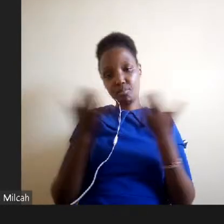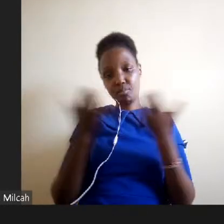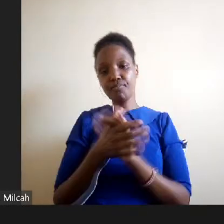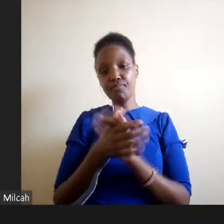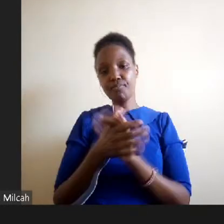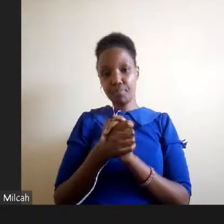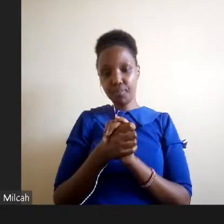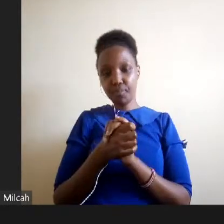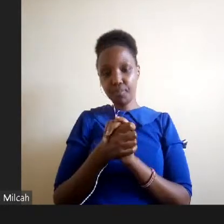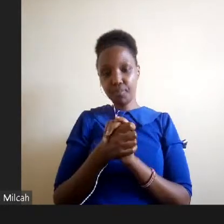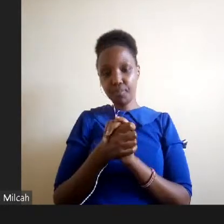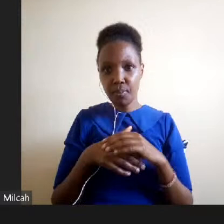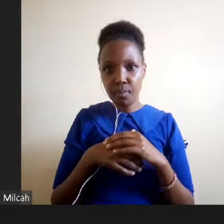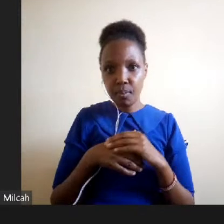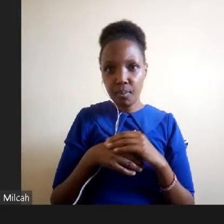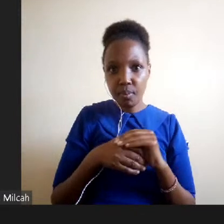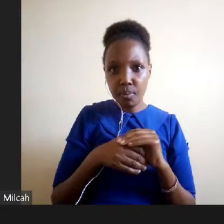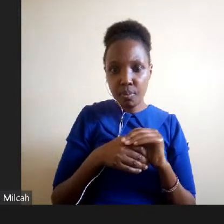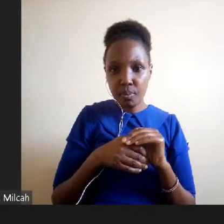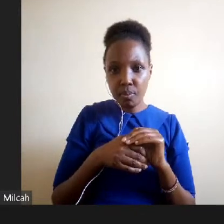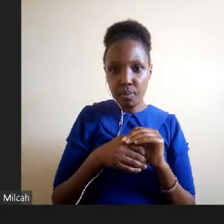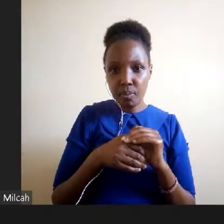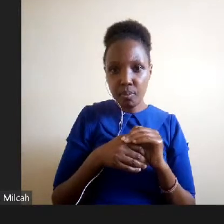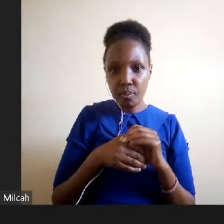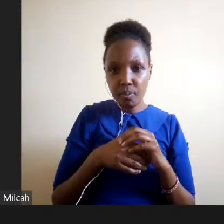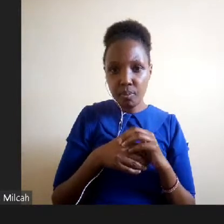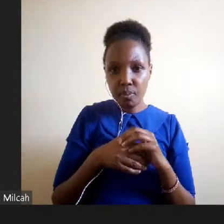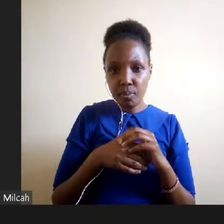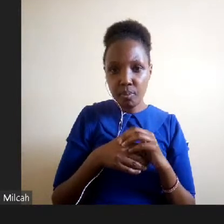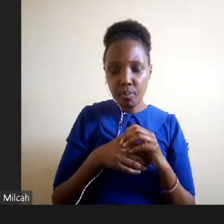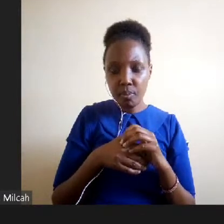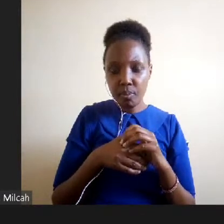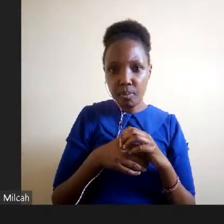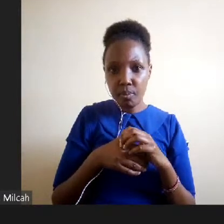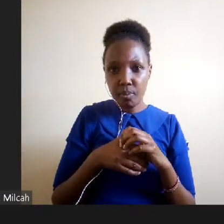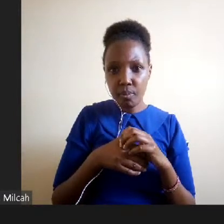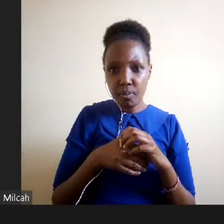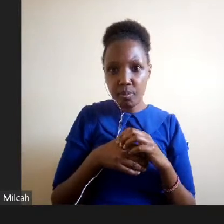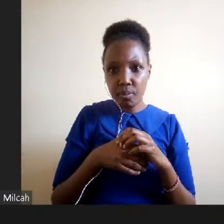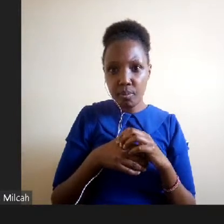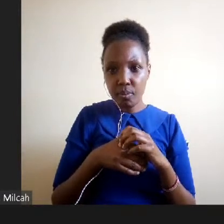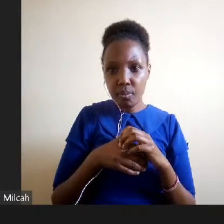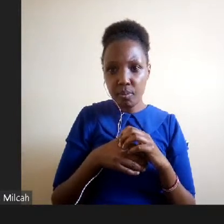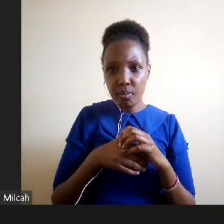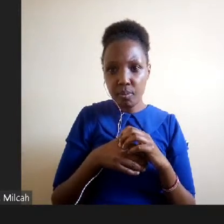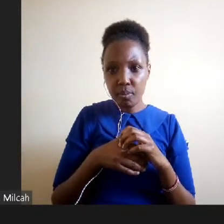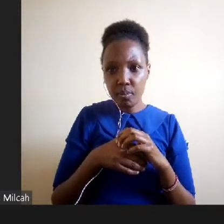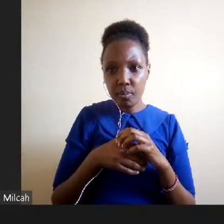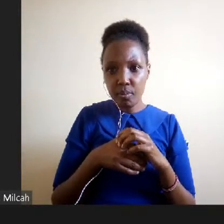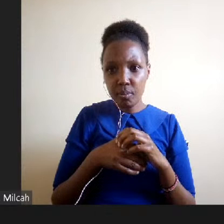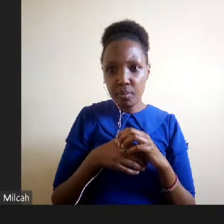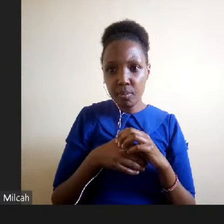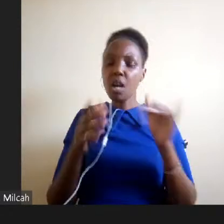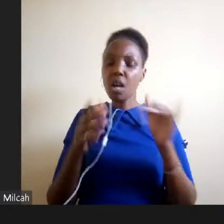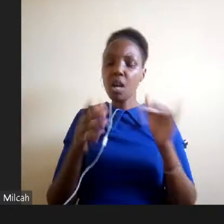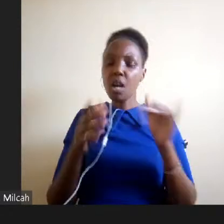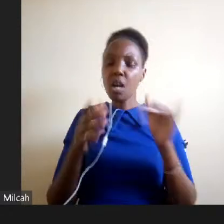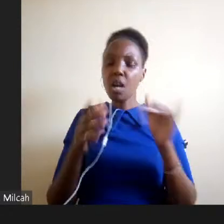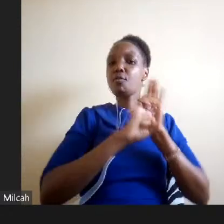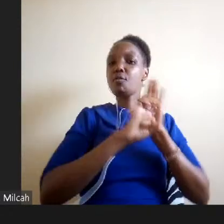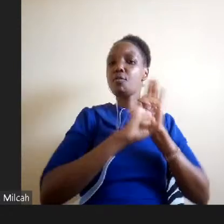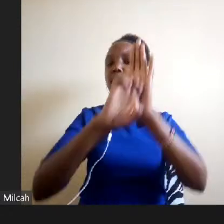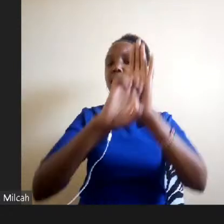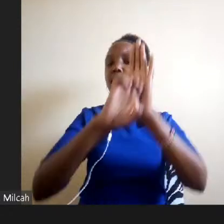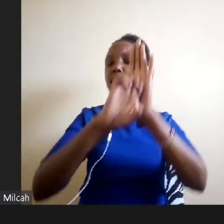particular endeavor. And so I will just flip through how we can do this on YouTube. And you can go actually on